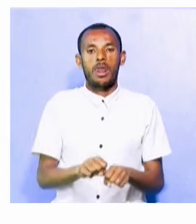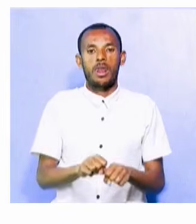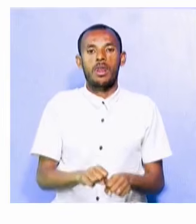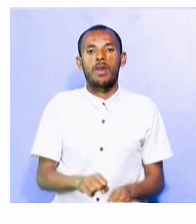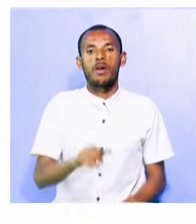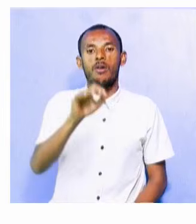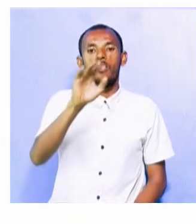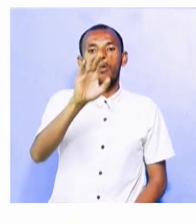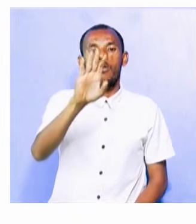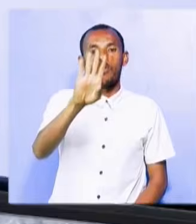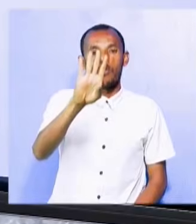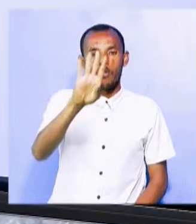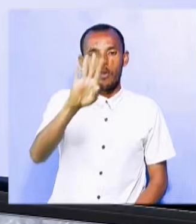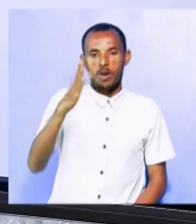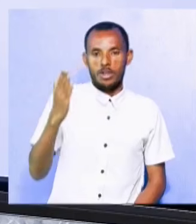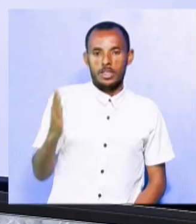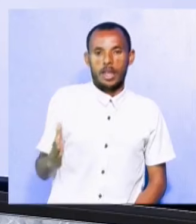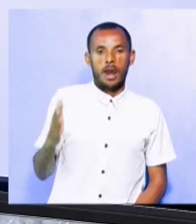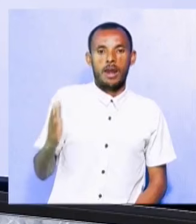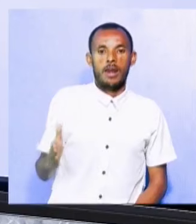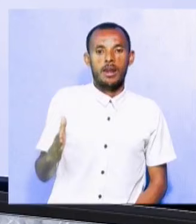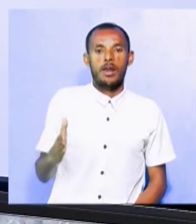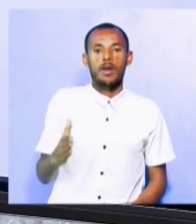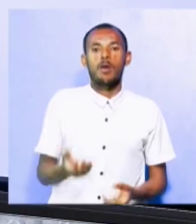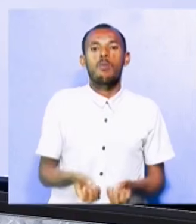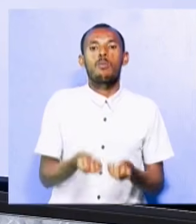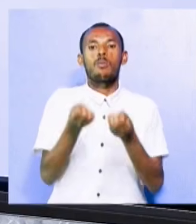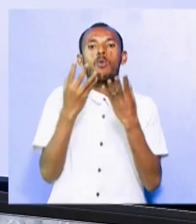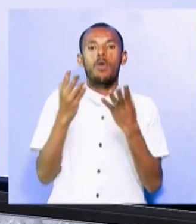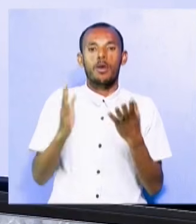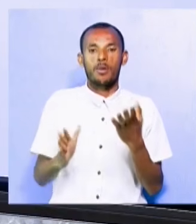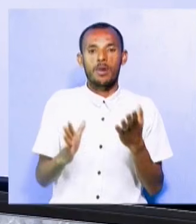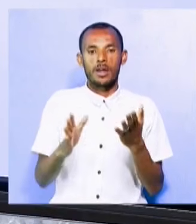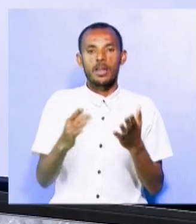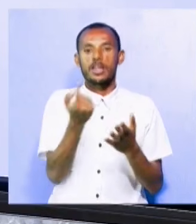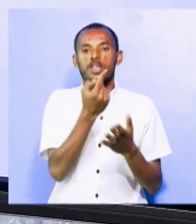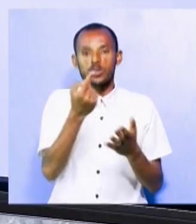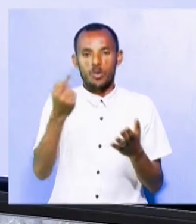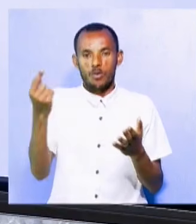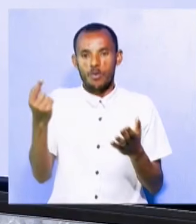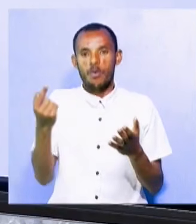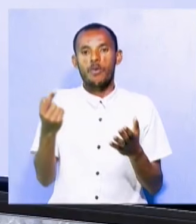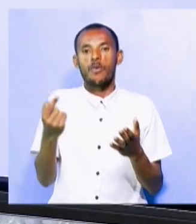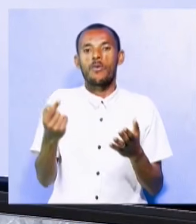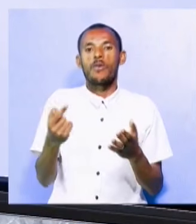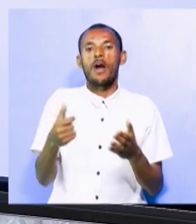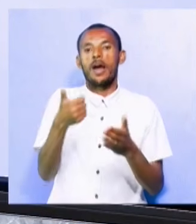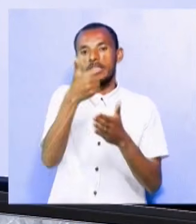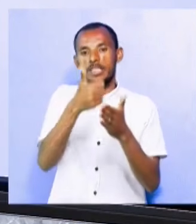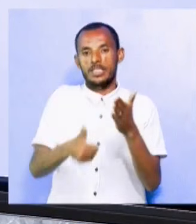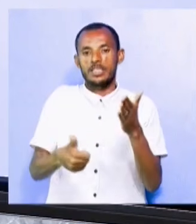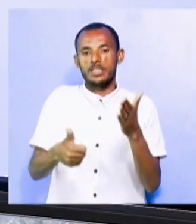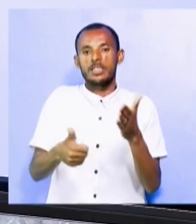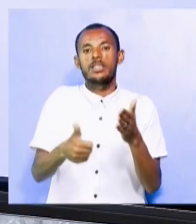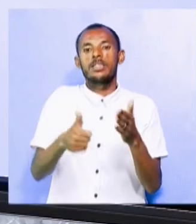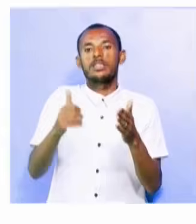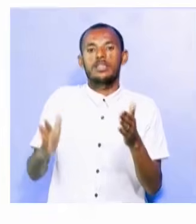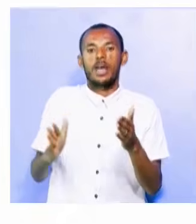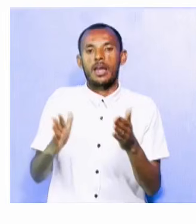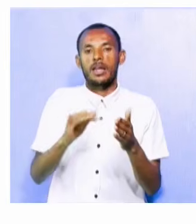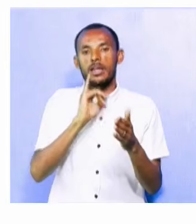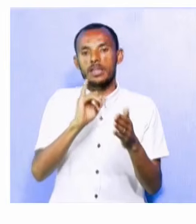Geometrically, a square is a four-sided polygon. Each of the adjacent sides form